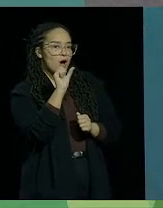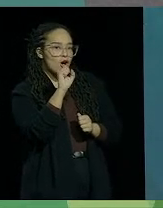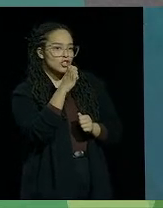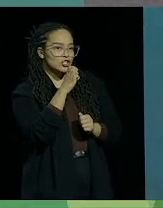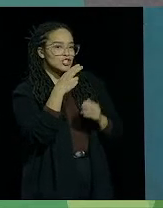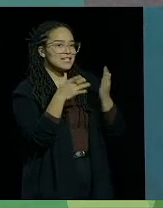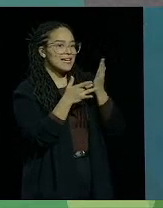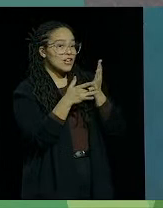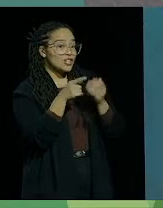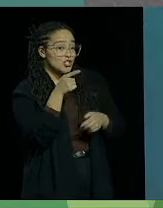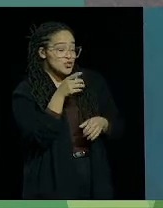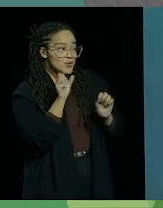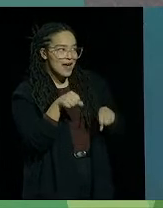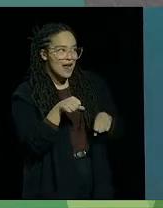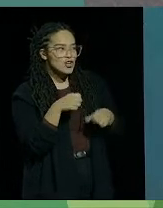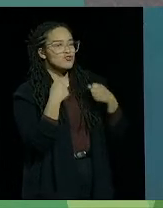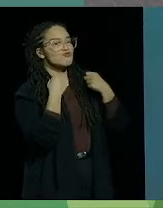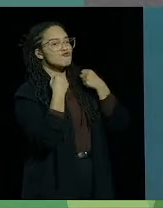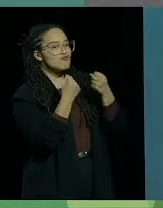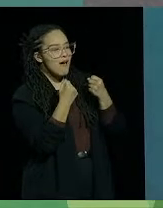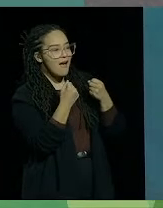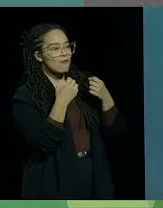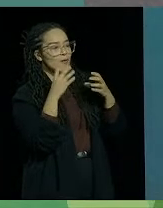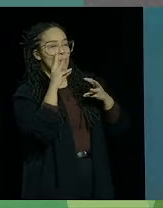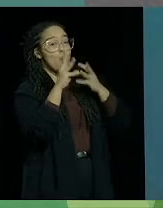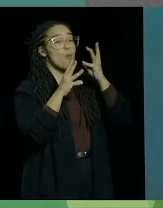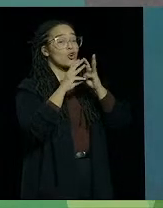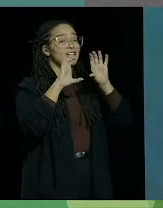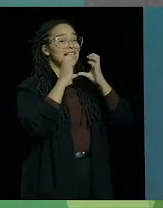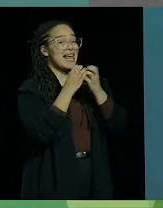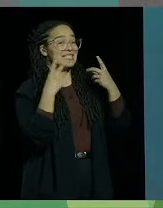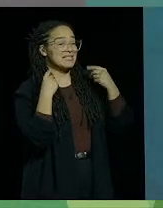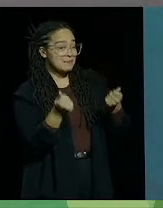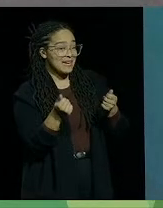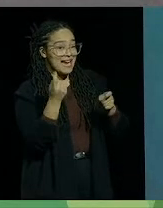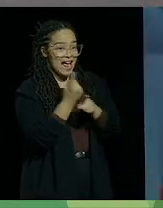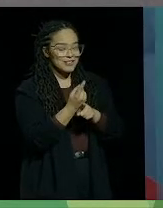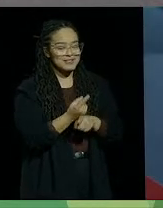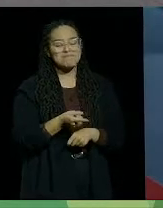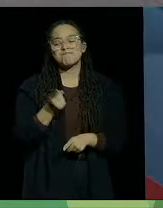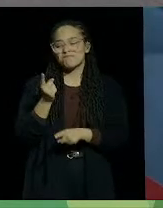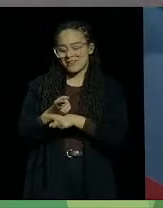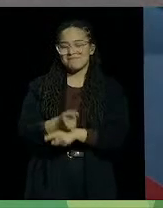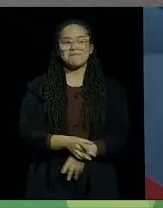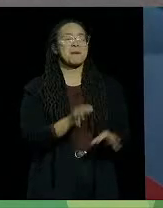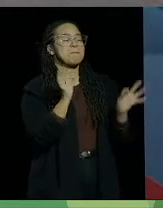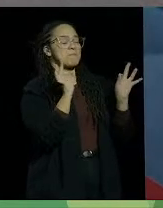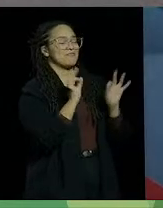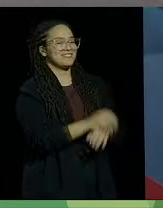you willing to say that you're able to drive with world-class speed and accuracy? Exactly. Oh, perfect.